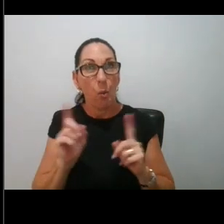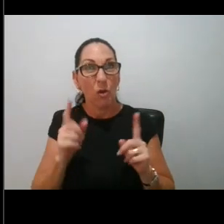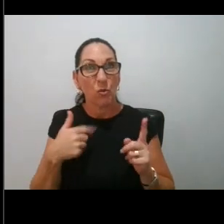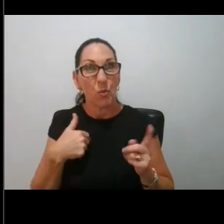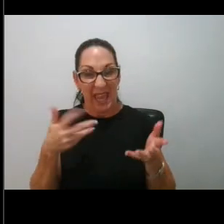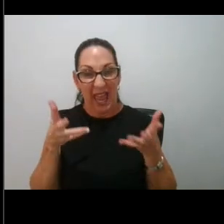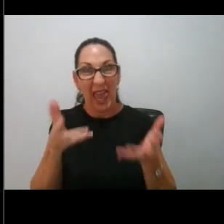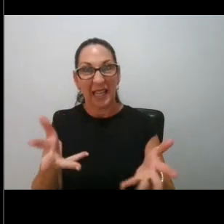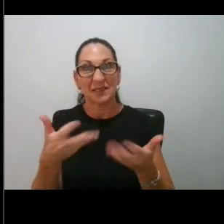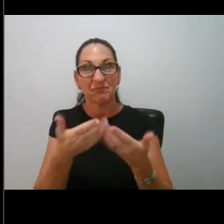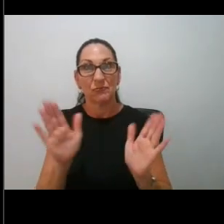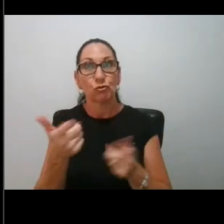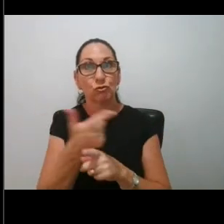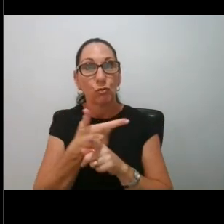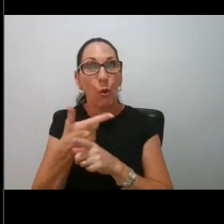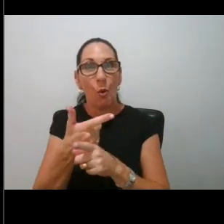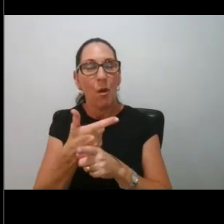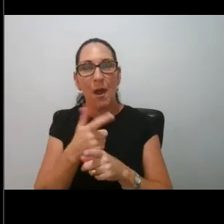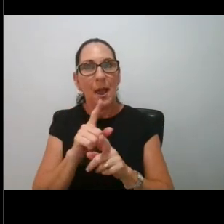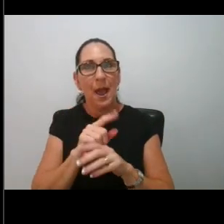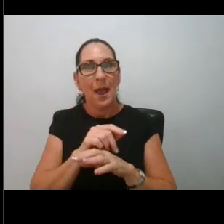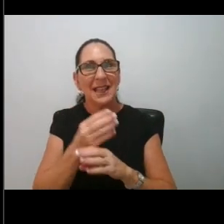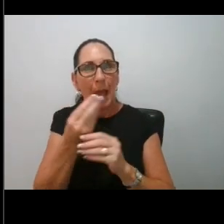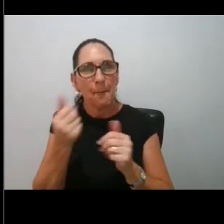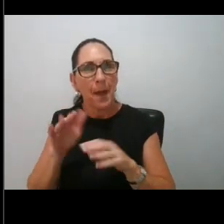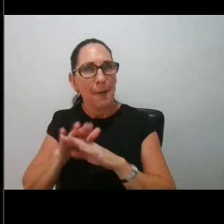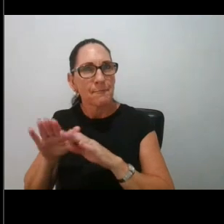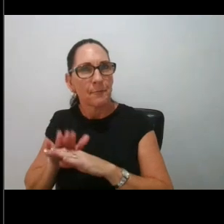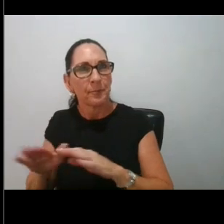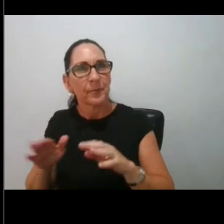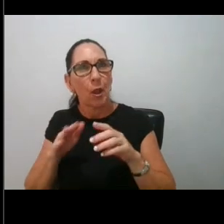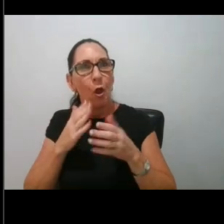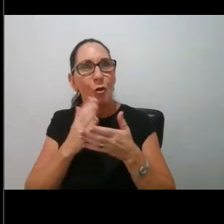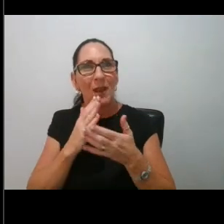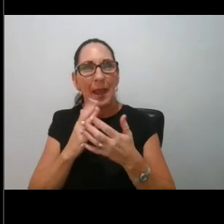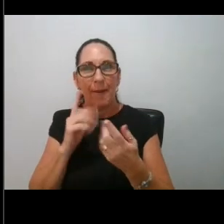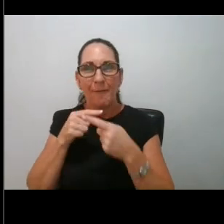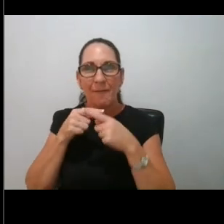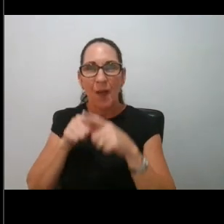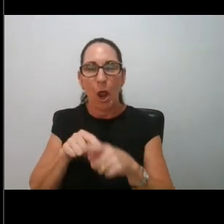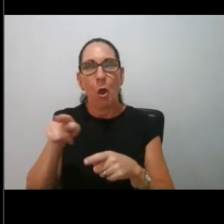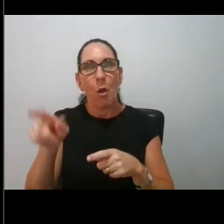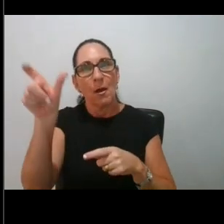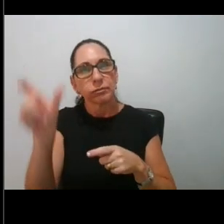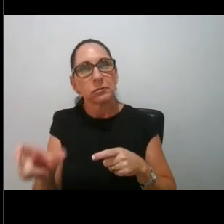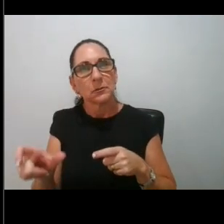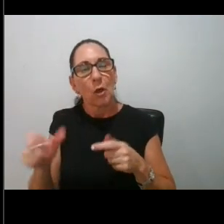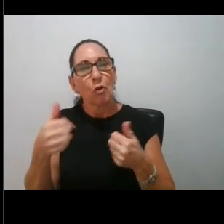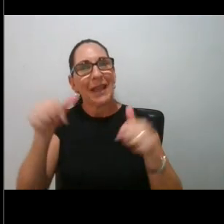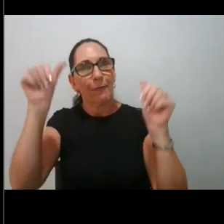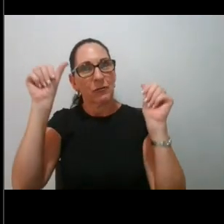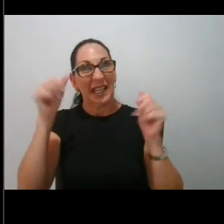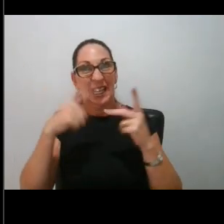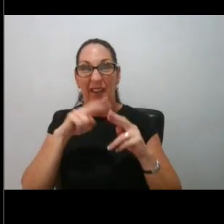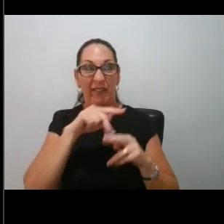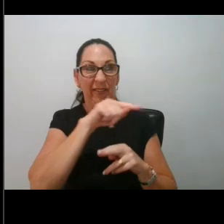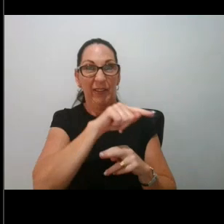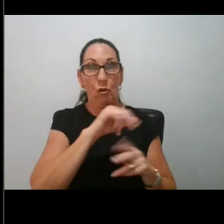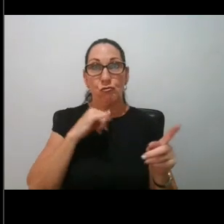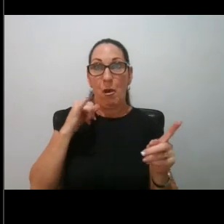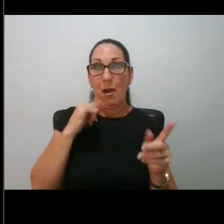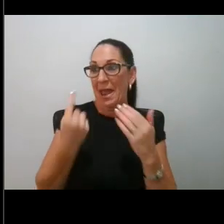that restorative justice aligns beautifully with what's needed for trauma recovery, because when someone's been harmed, typically that incident